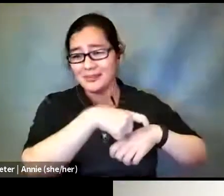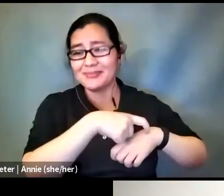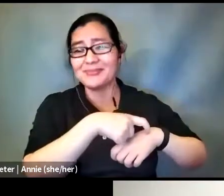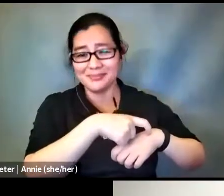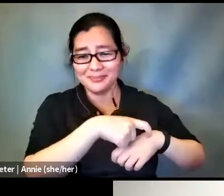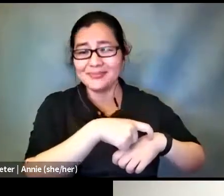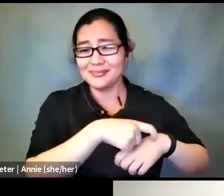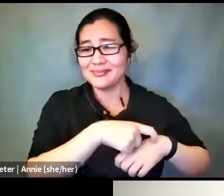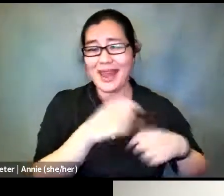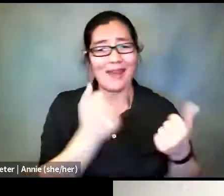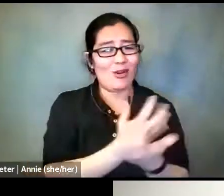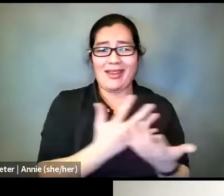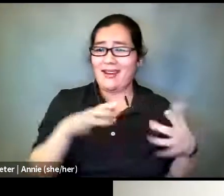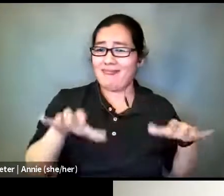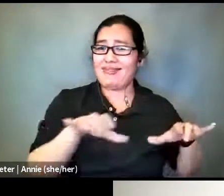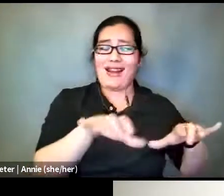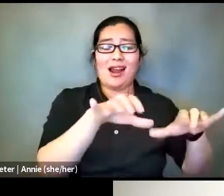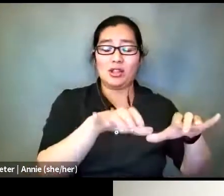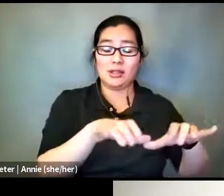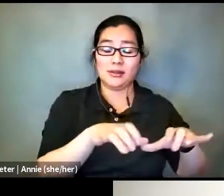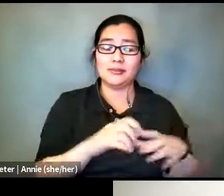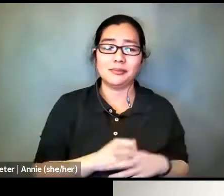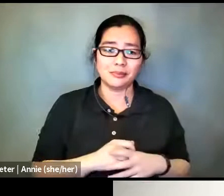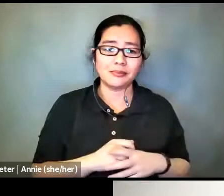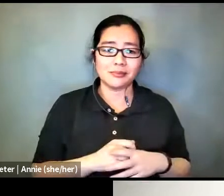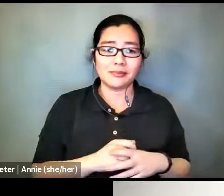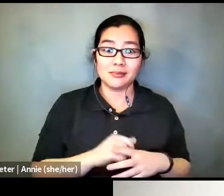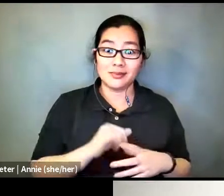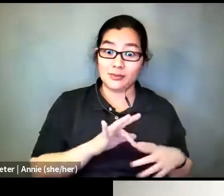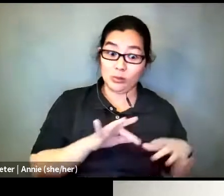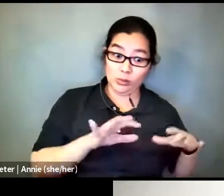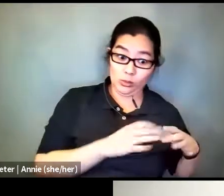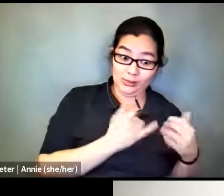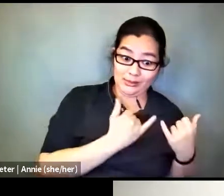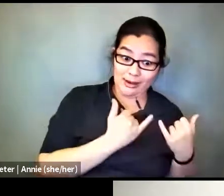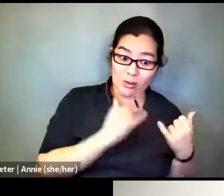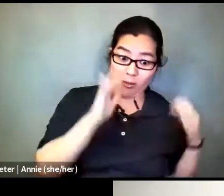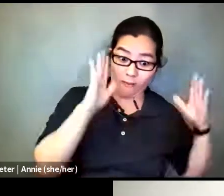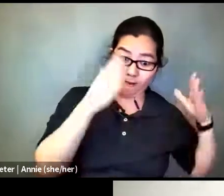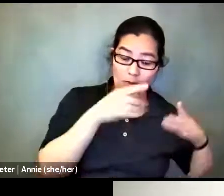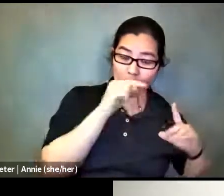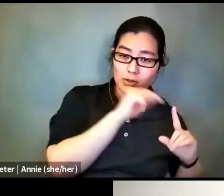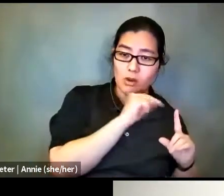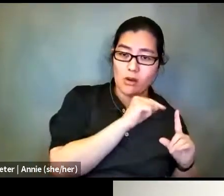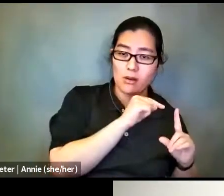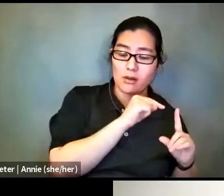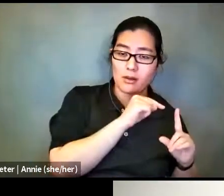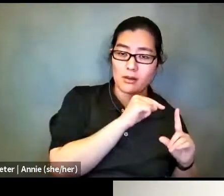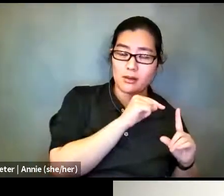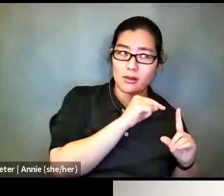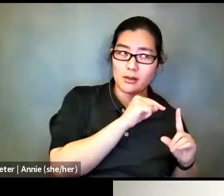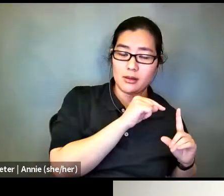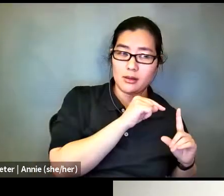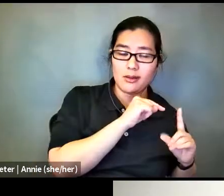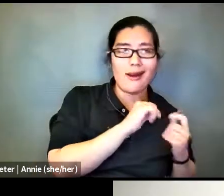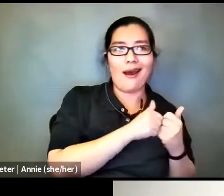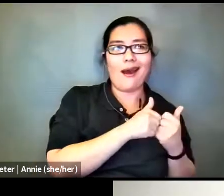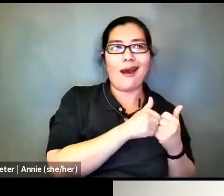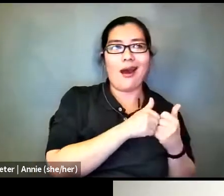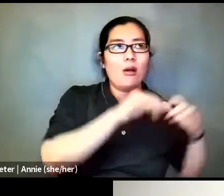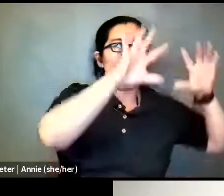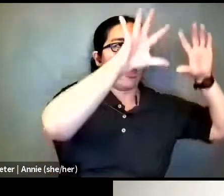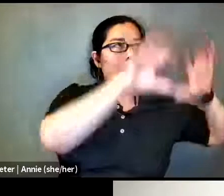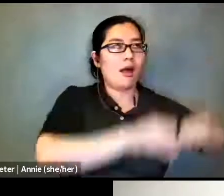you do it now, and your focus is on, how do you dismantle